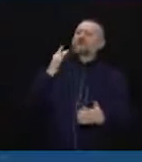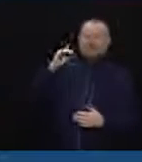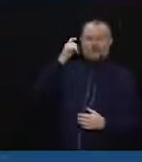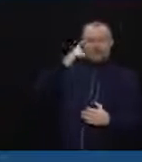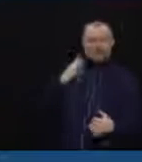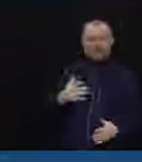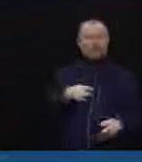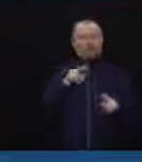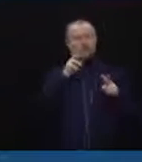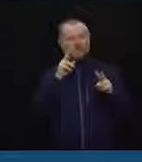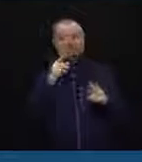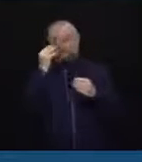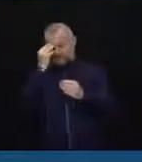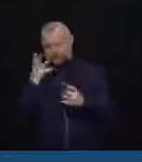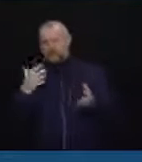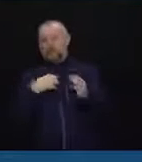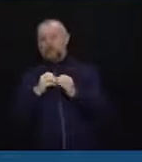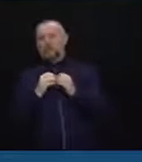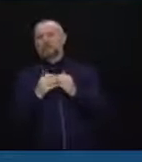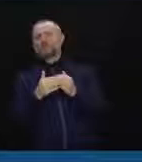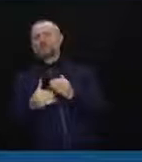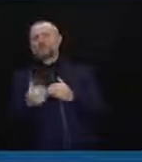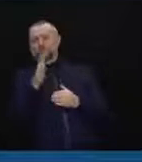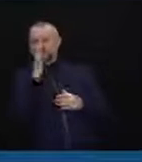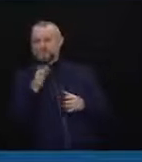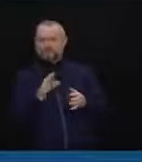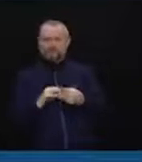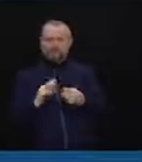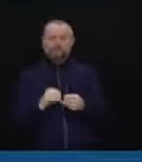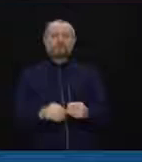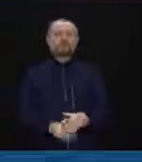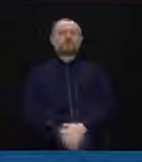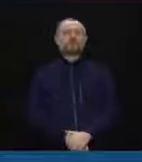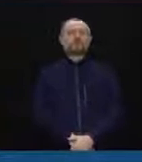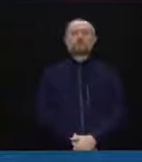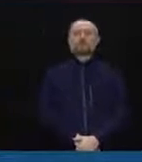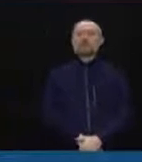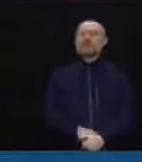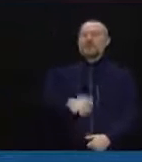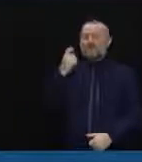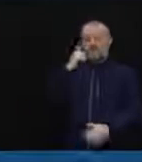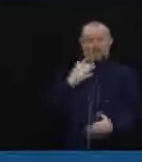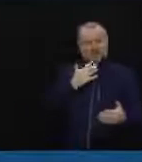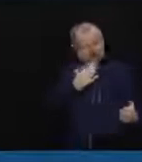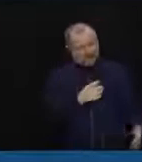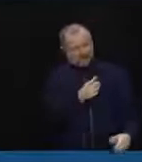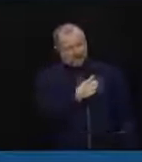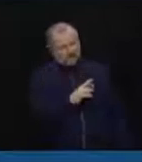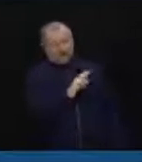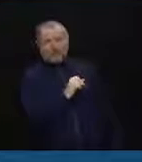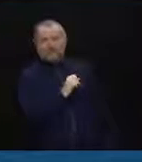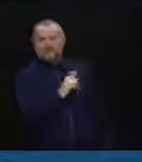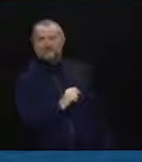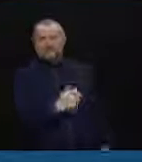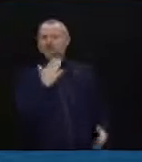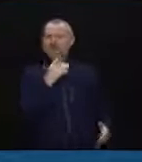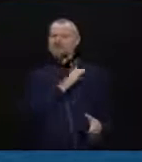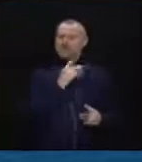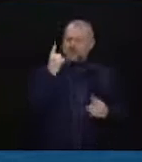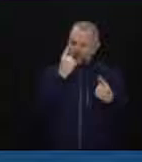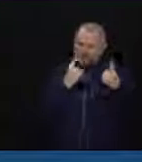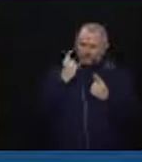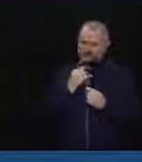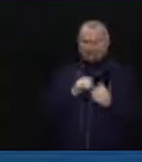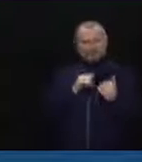Thank you, Dr. Bassett, for the very thoughtful approach that you've brought to this conversation, and you really are a national leader on this in